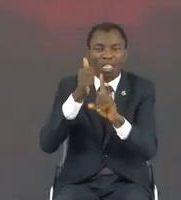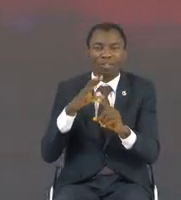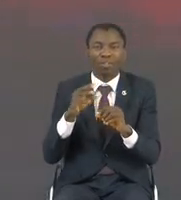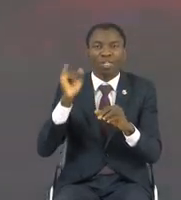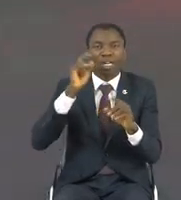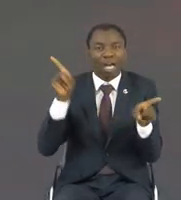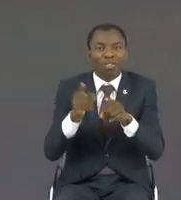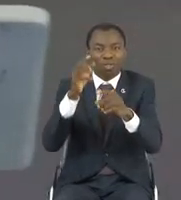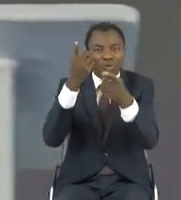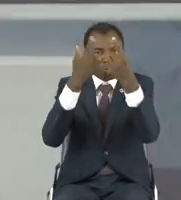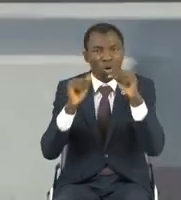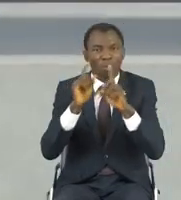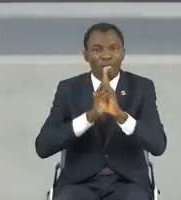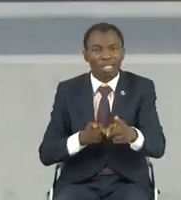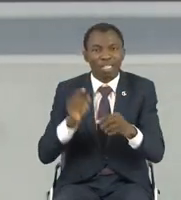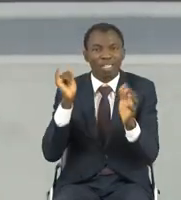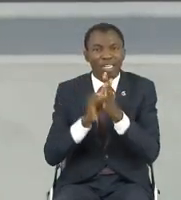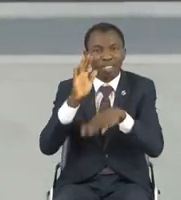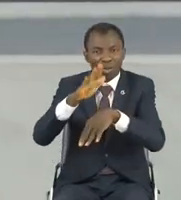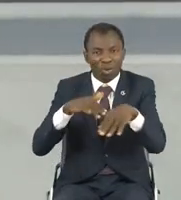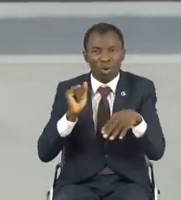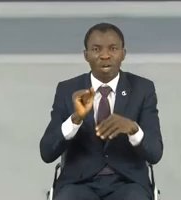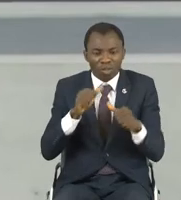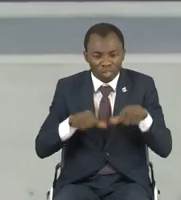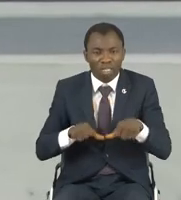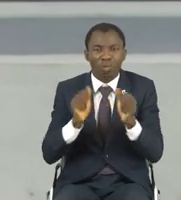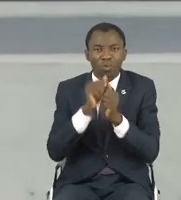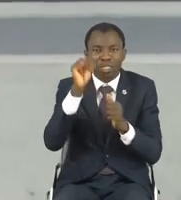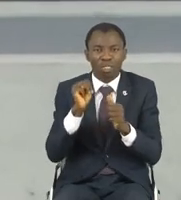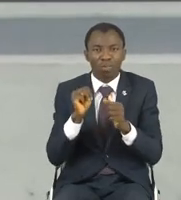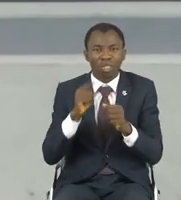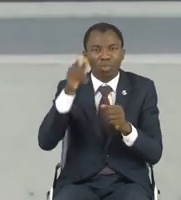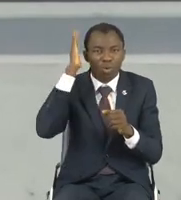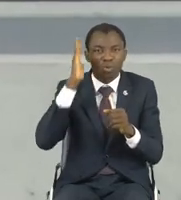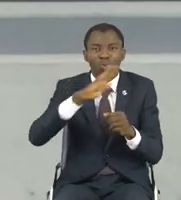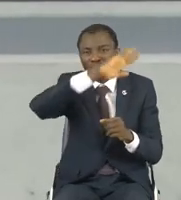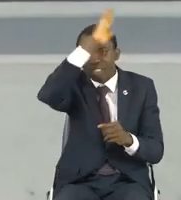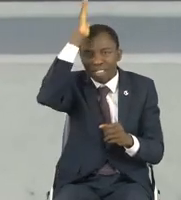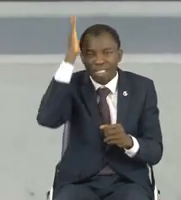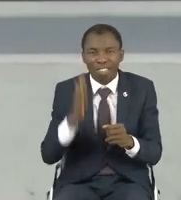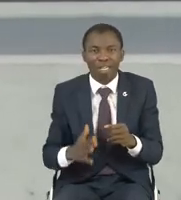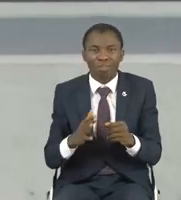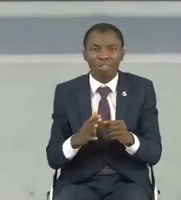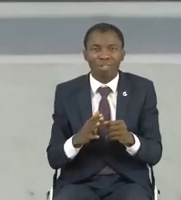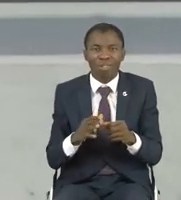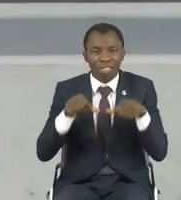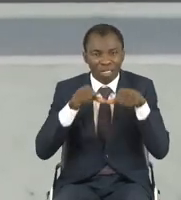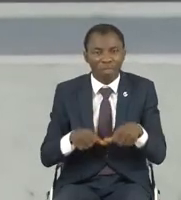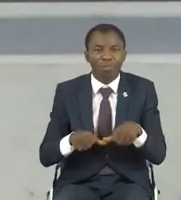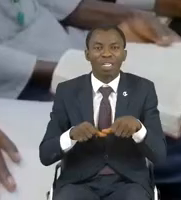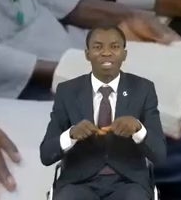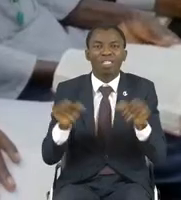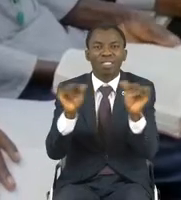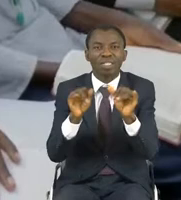call and you abide and you stay with him, you will never, never remain the same